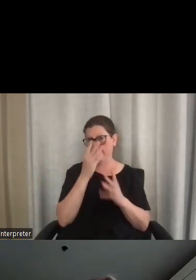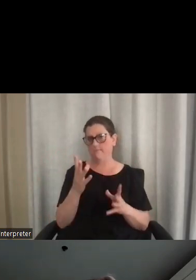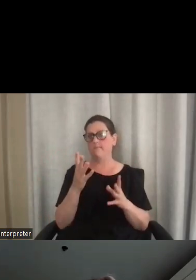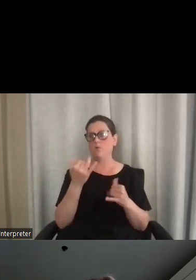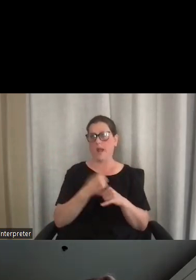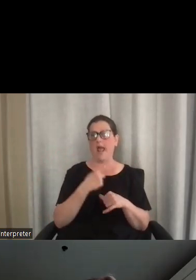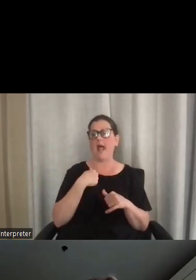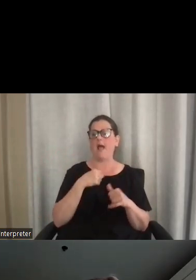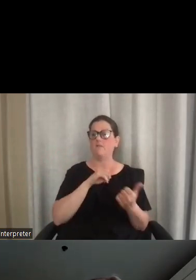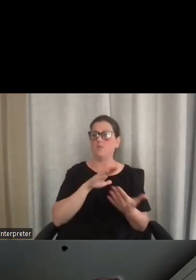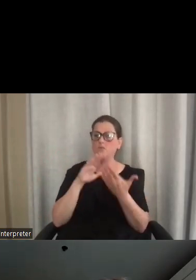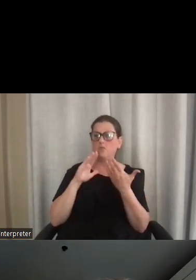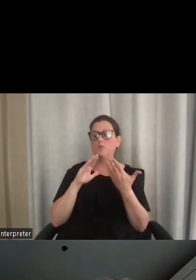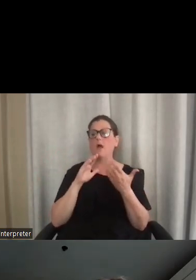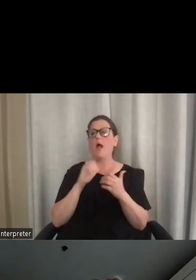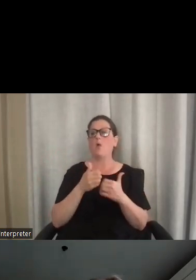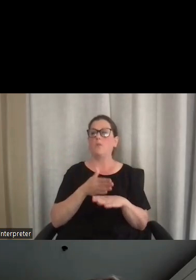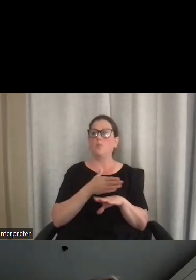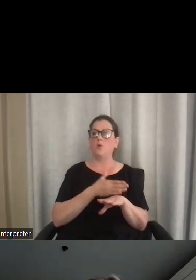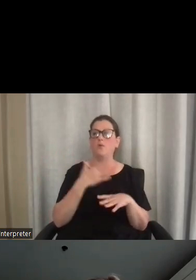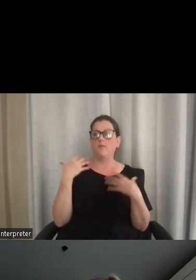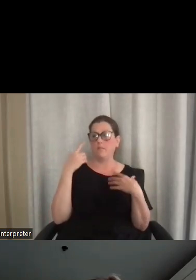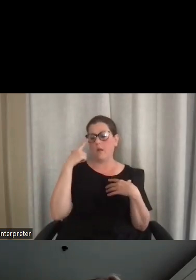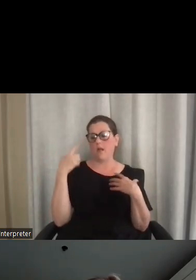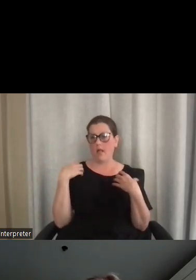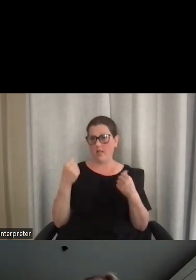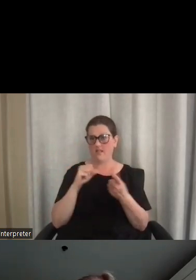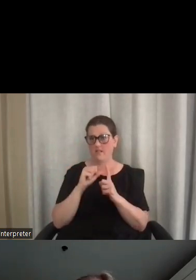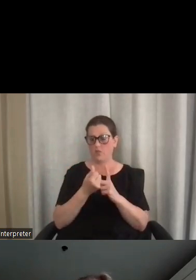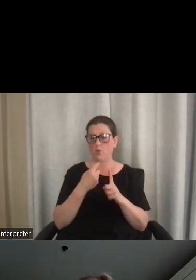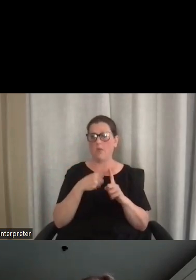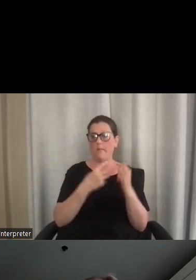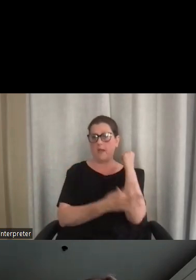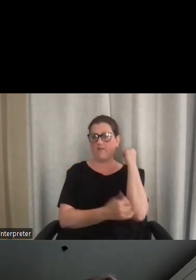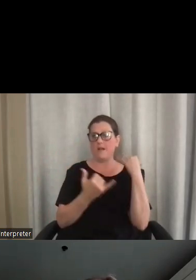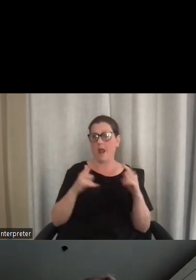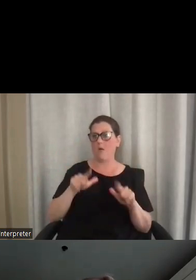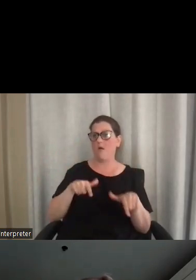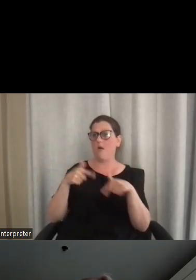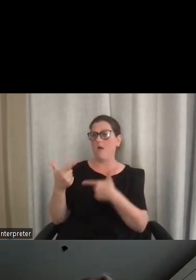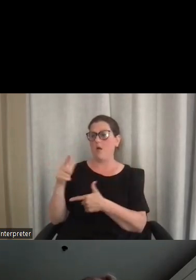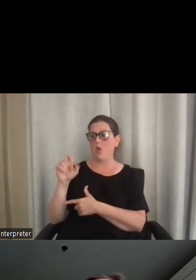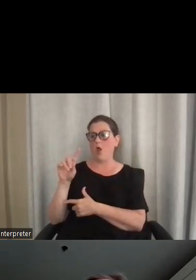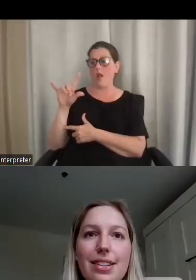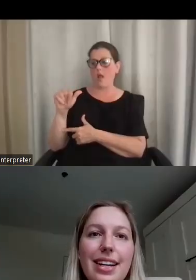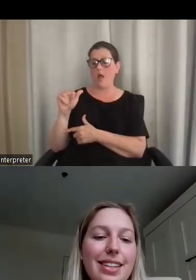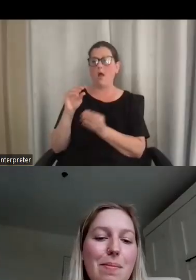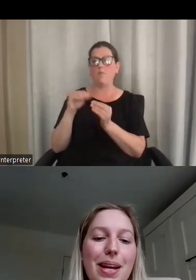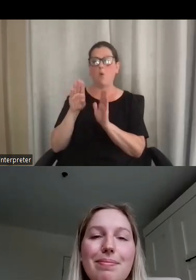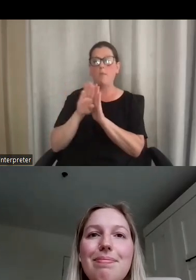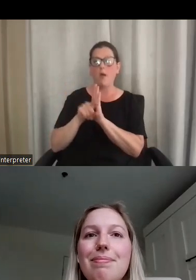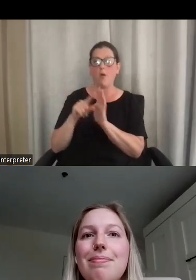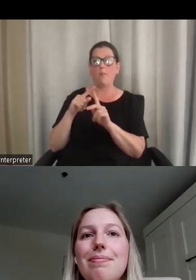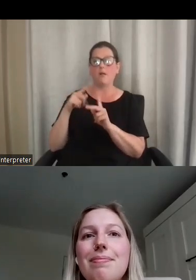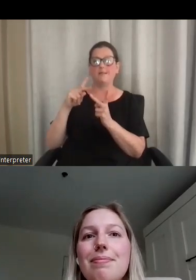strategies you can use to improve mental health conditions and reduce poverty. So I'm going to pass it over to Claudia for some background and to take a look at our second